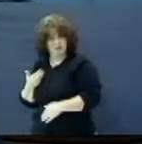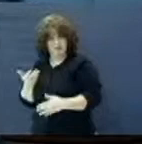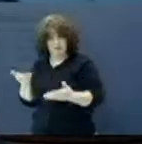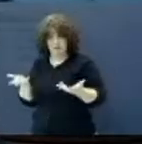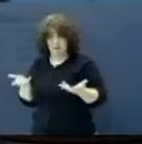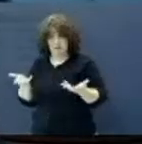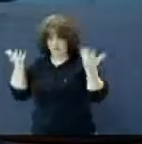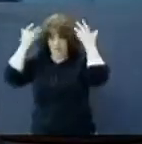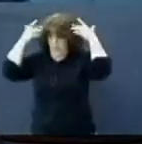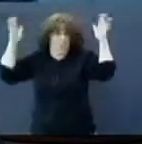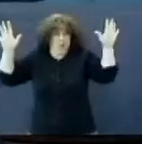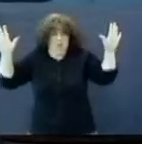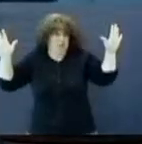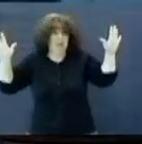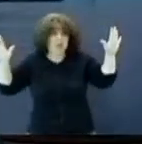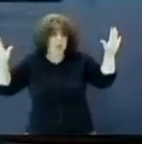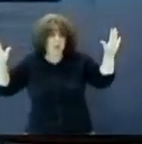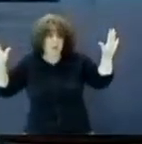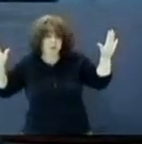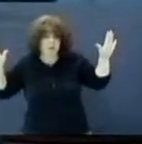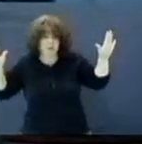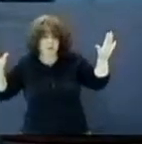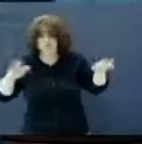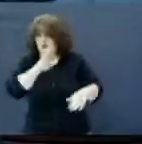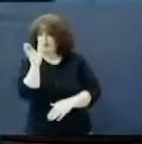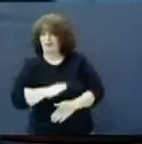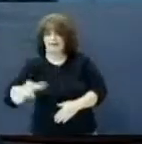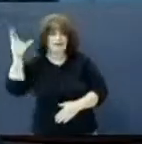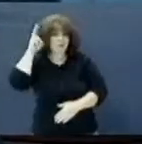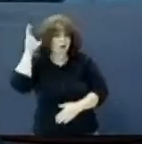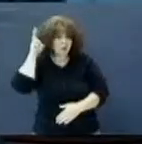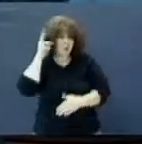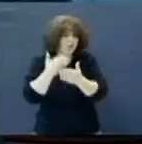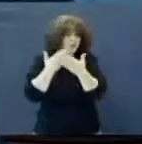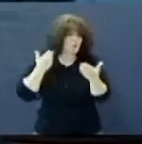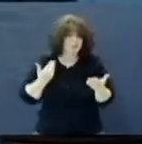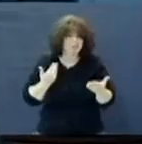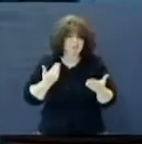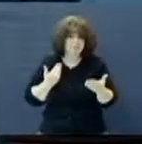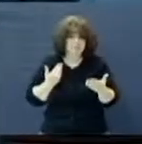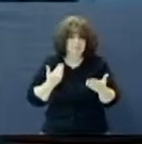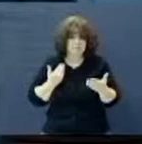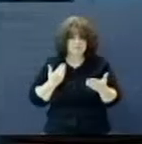I didn't know it either. I had never heard of it.